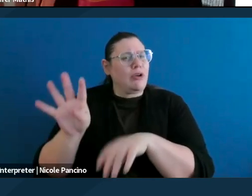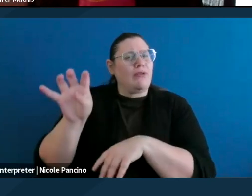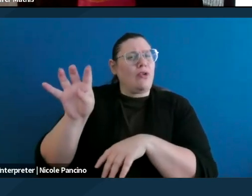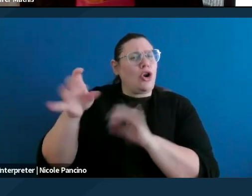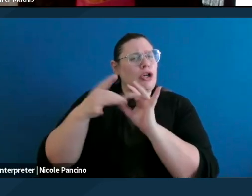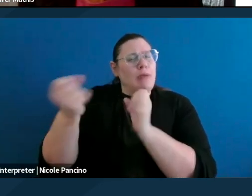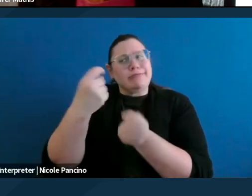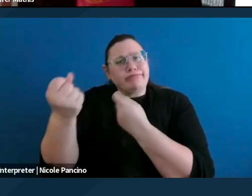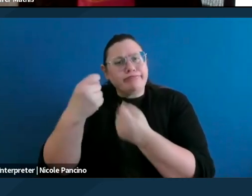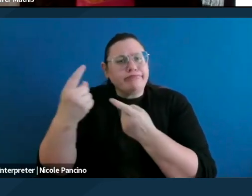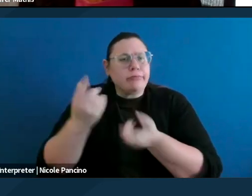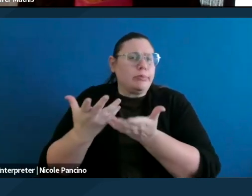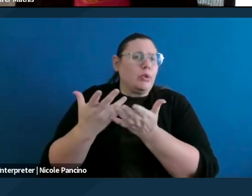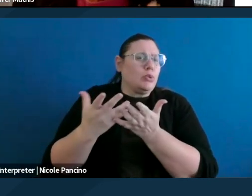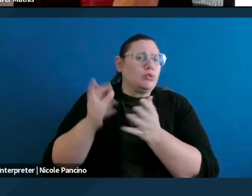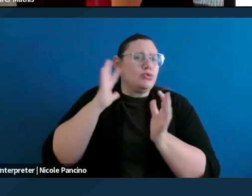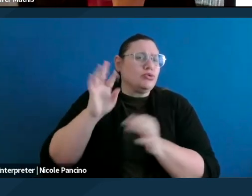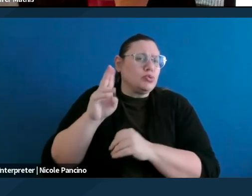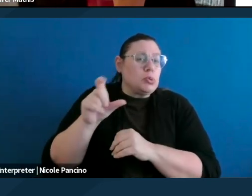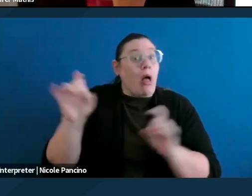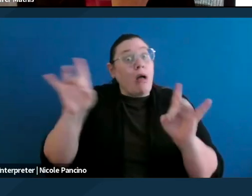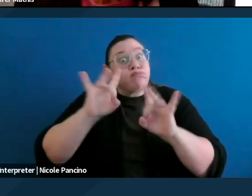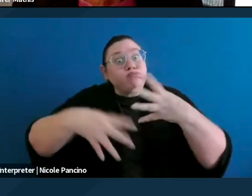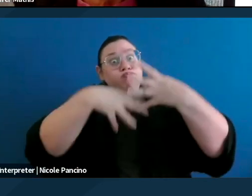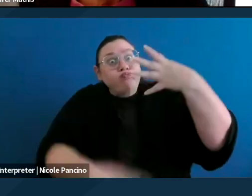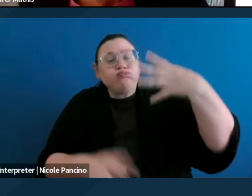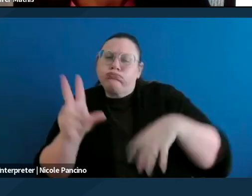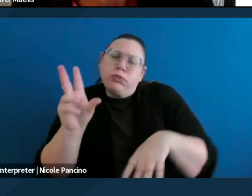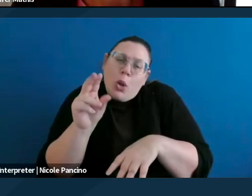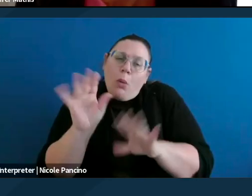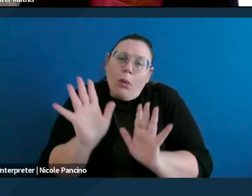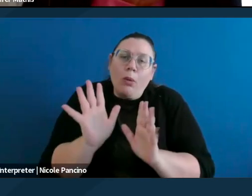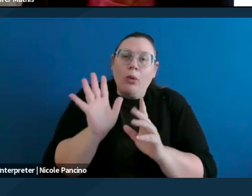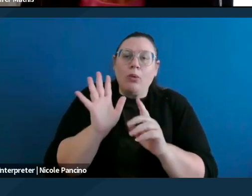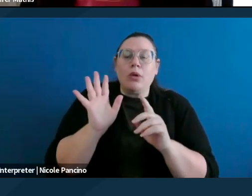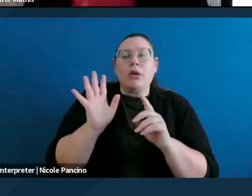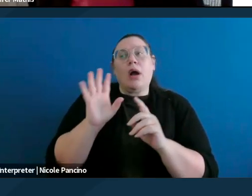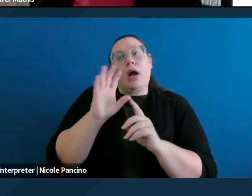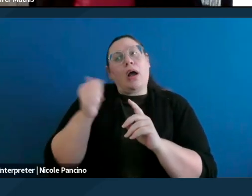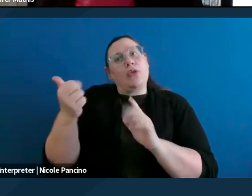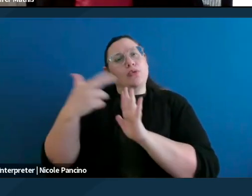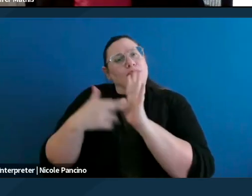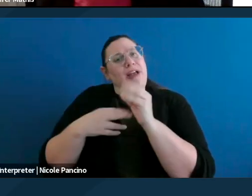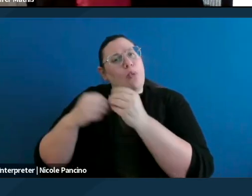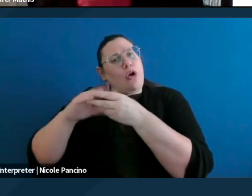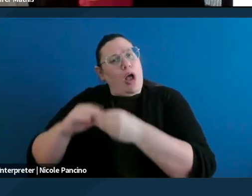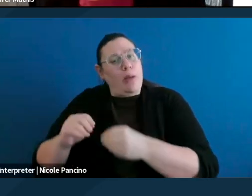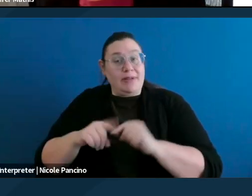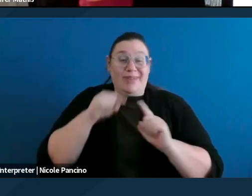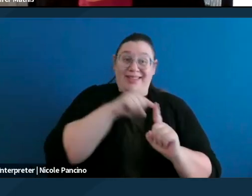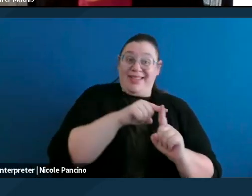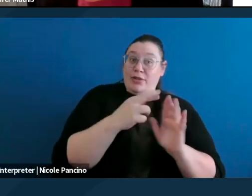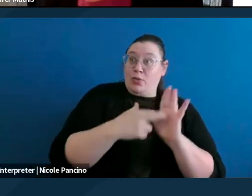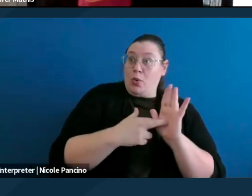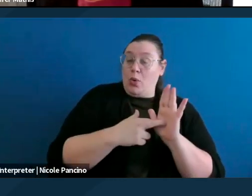on the proposed rule, not an extraordinary number of comments. There are rules that get a lot more, but this being a rule that is enforced